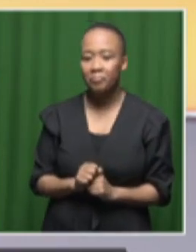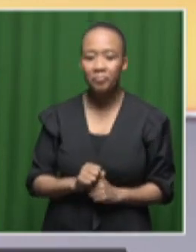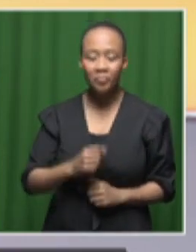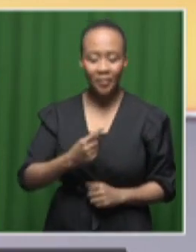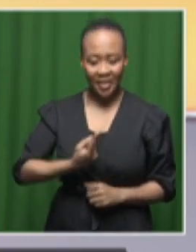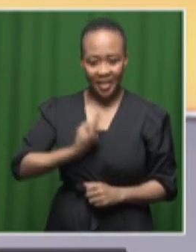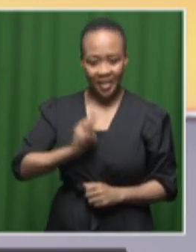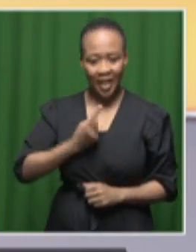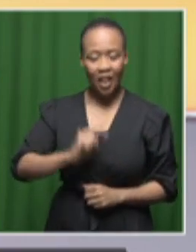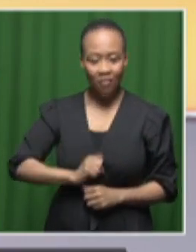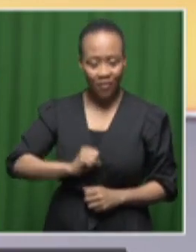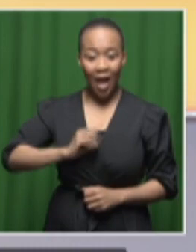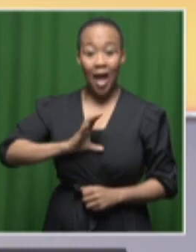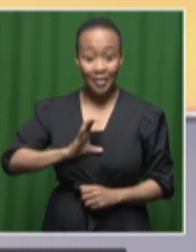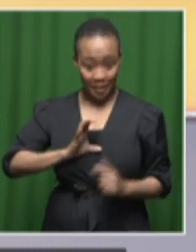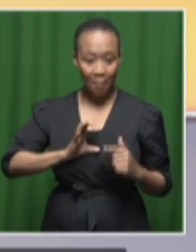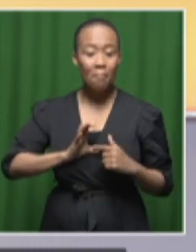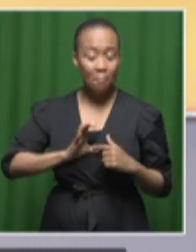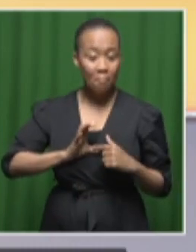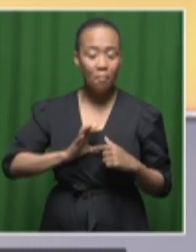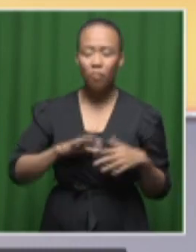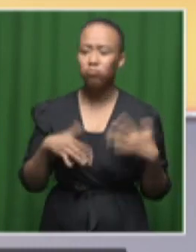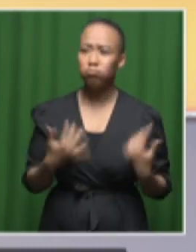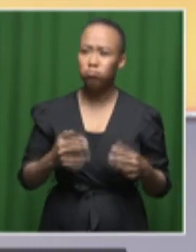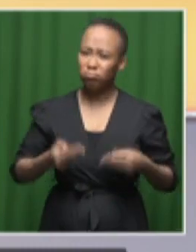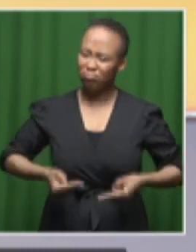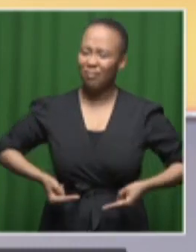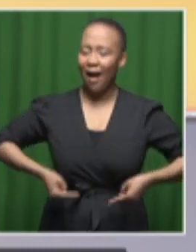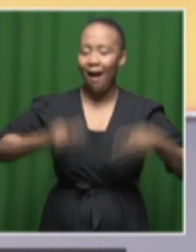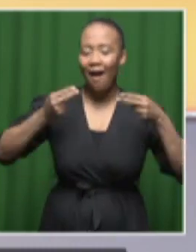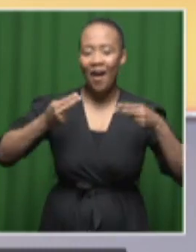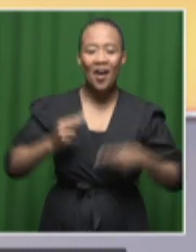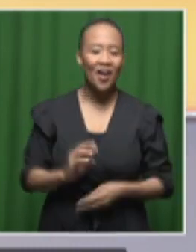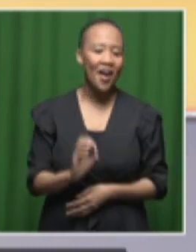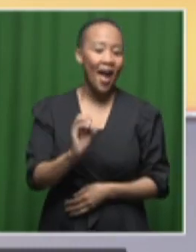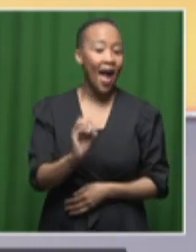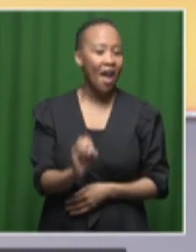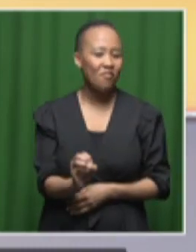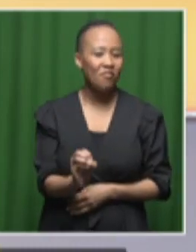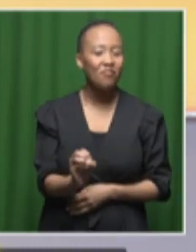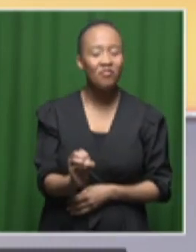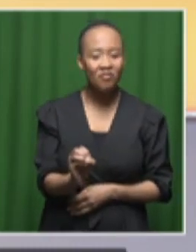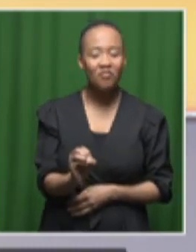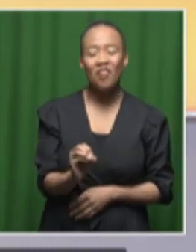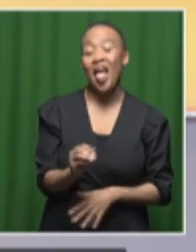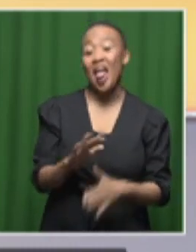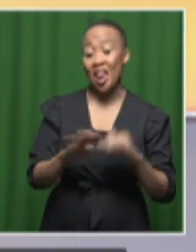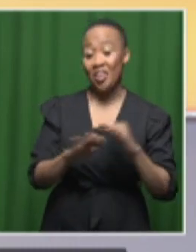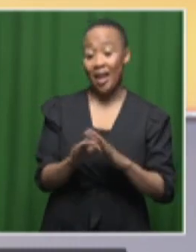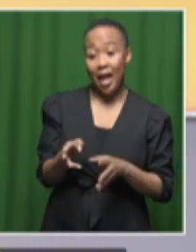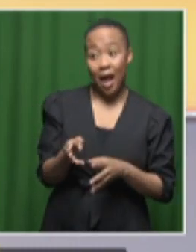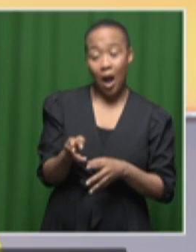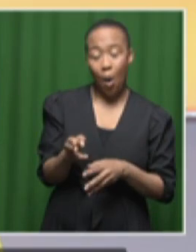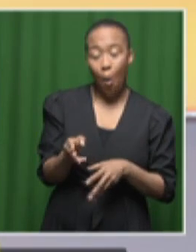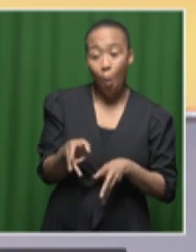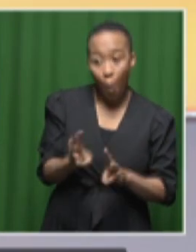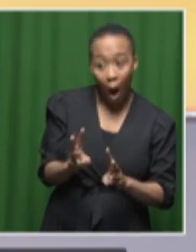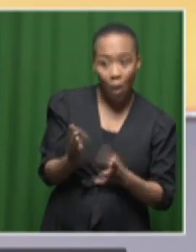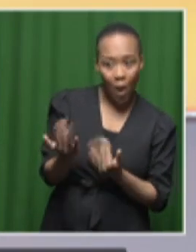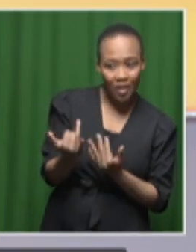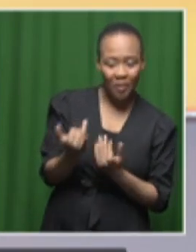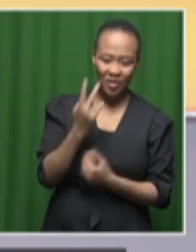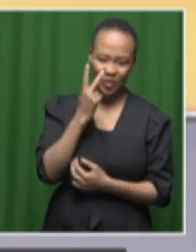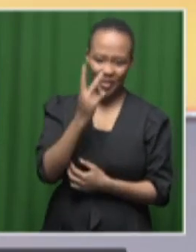self-esteem is particularly high and higher than we would have expected to see. And when we were trying to get to the bottom